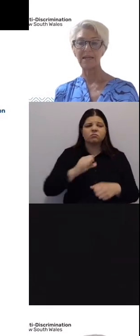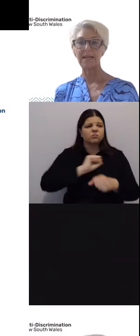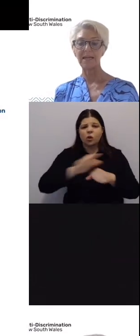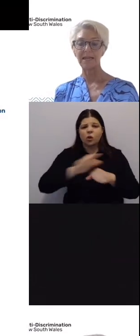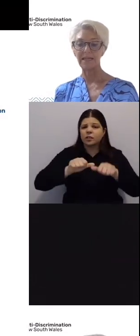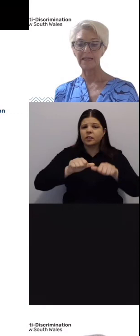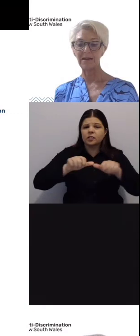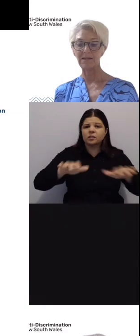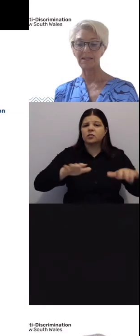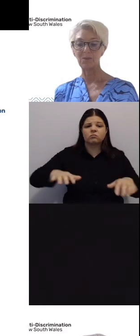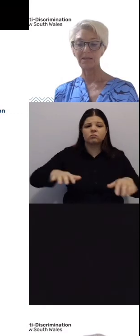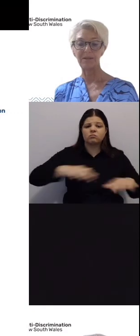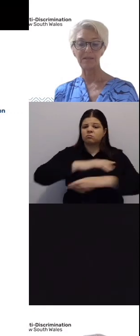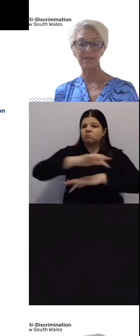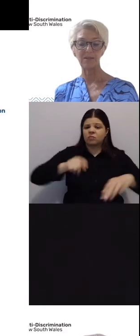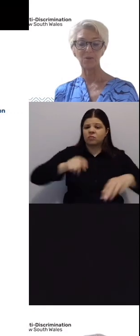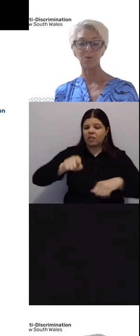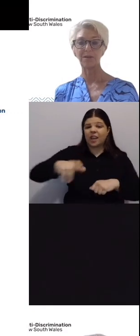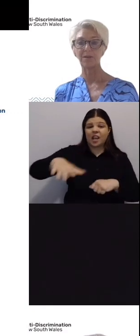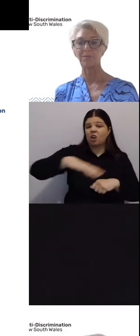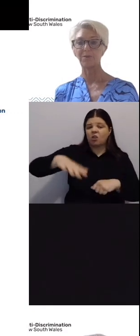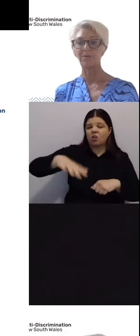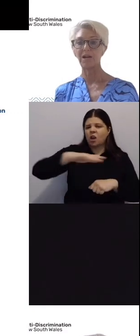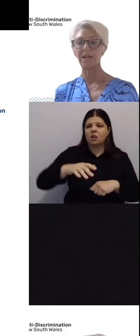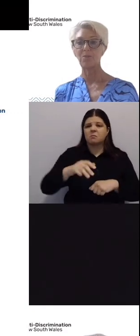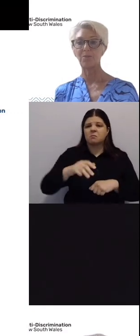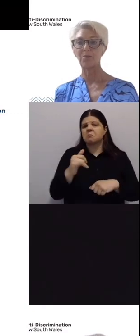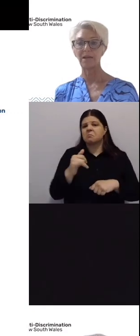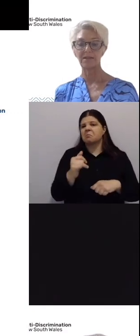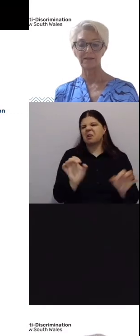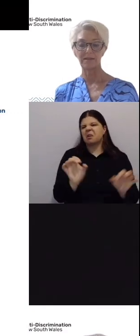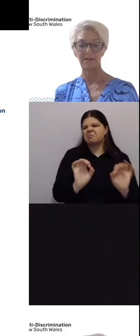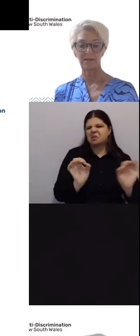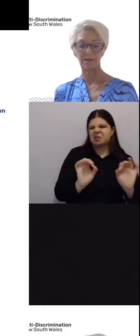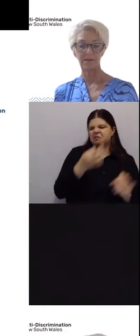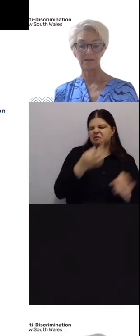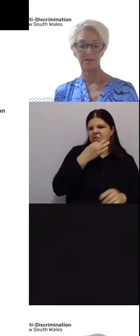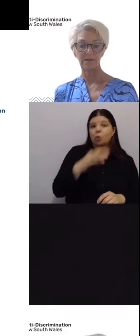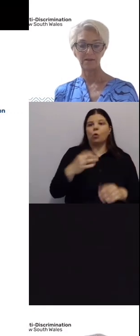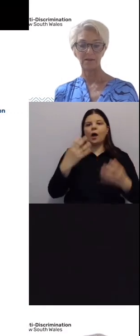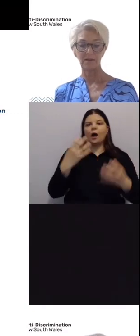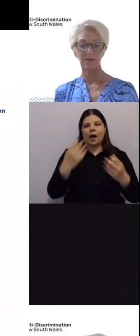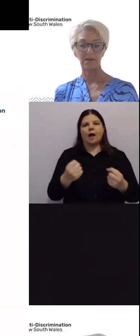COVID-19 in the areas where the business or service provider operates.